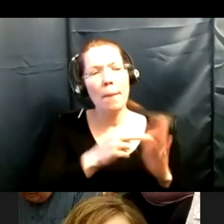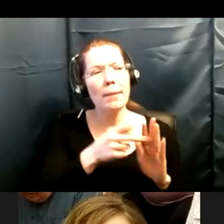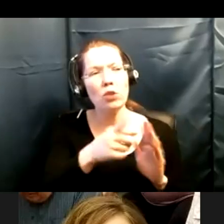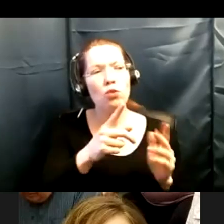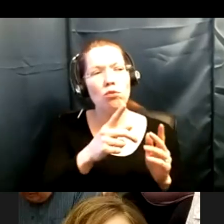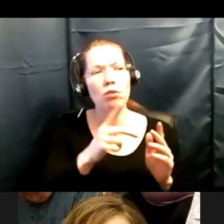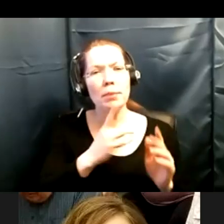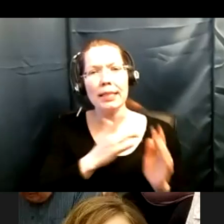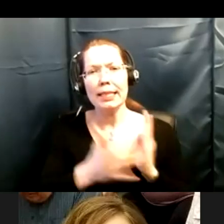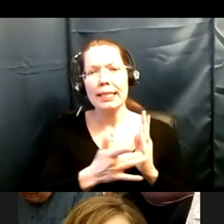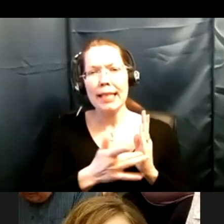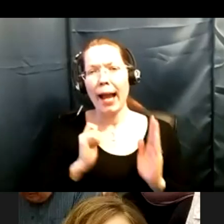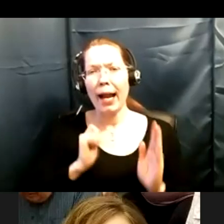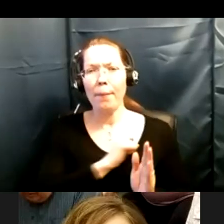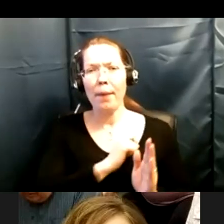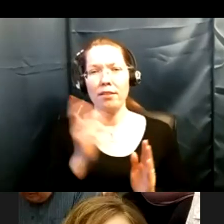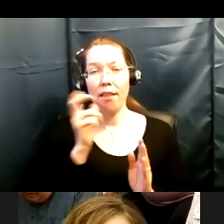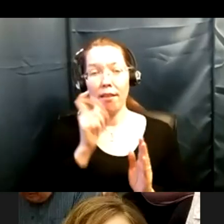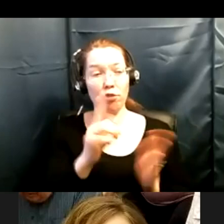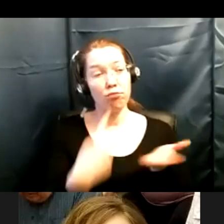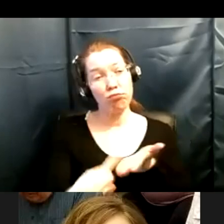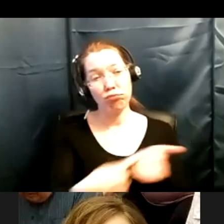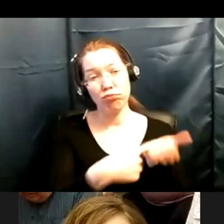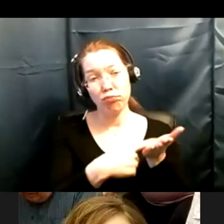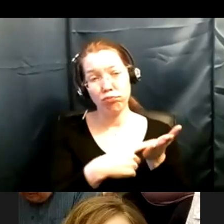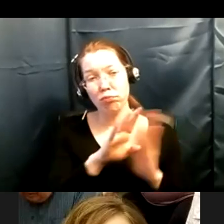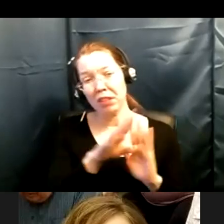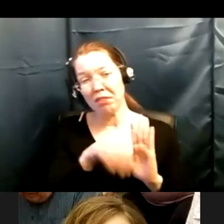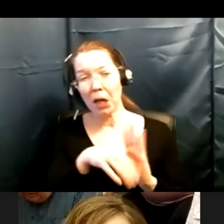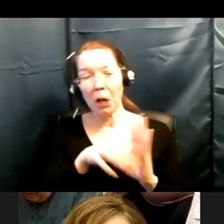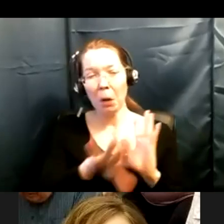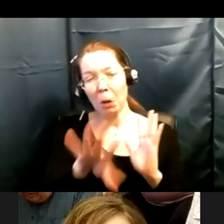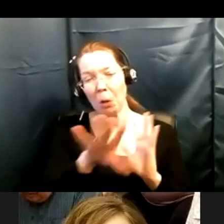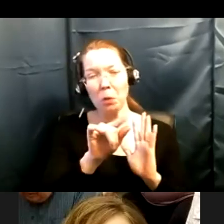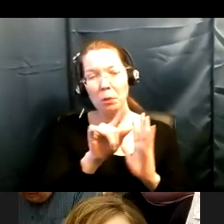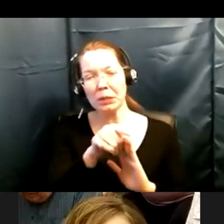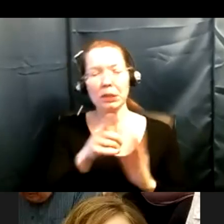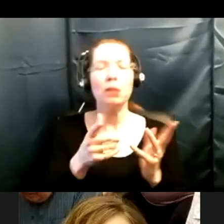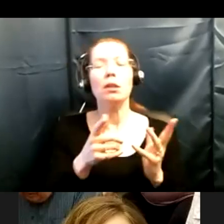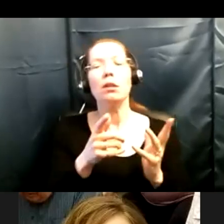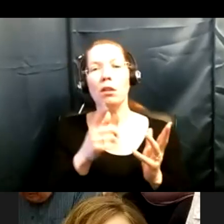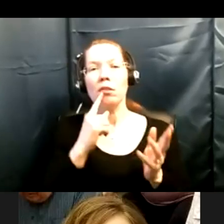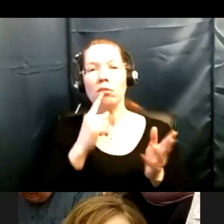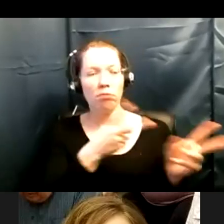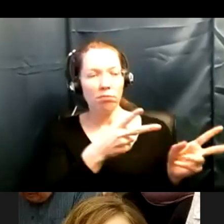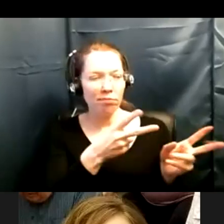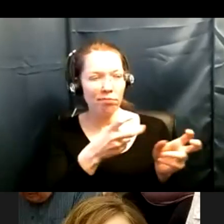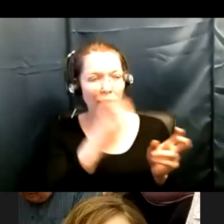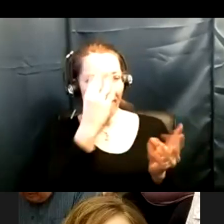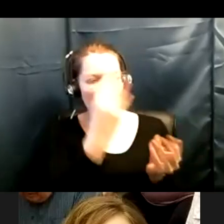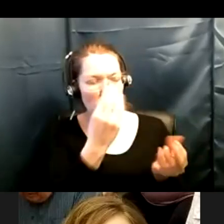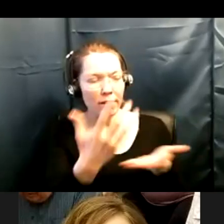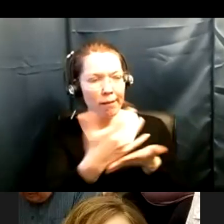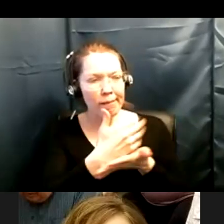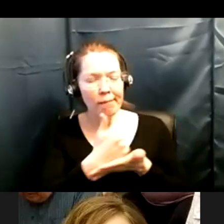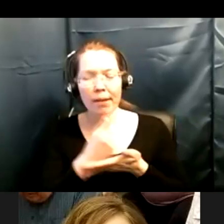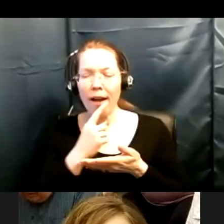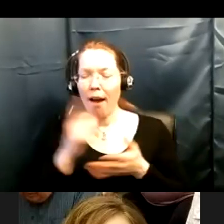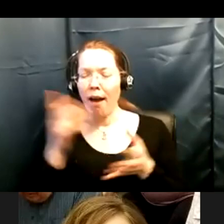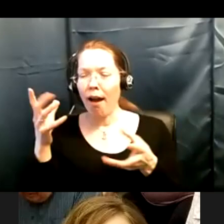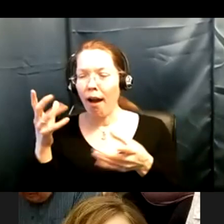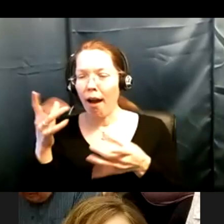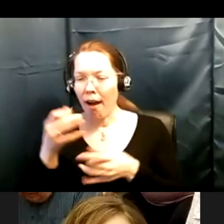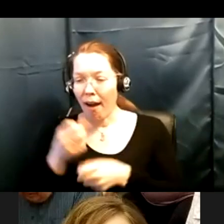to them talk for about 20 to 30 minutes, and then took all of the things that they said and kind of condensed them down.